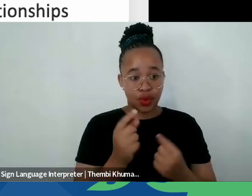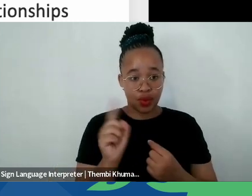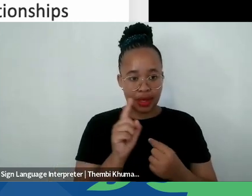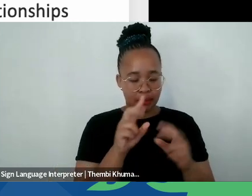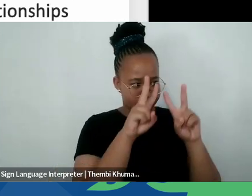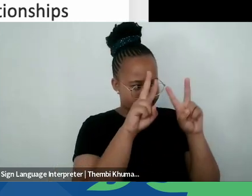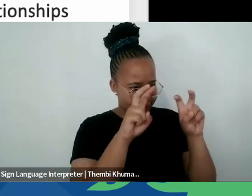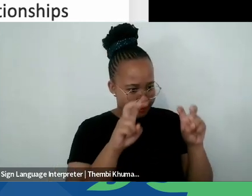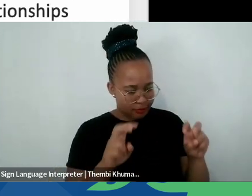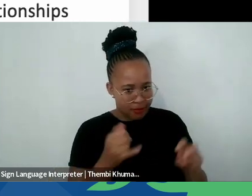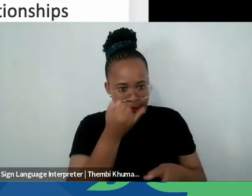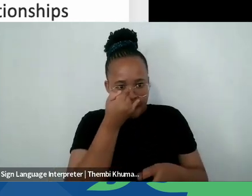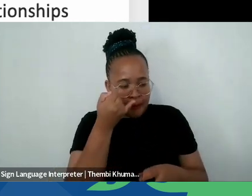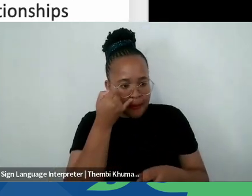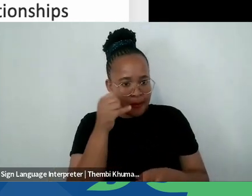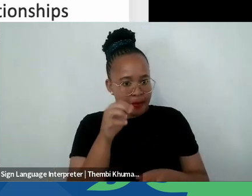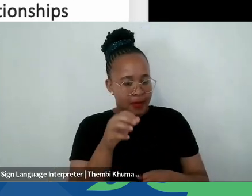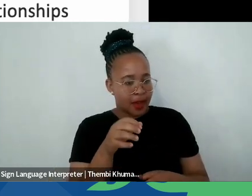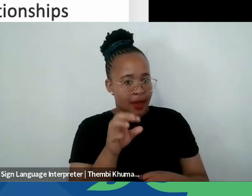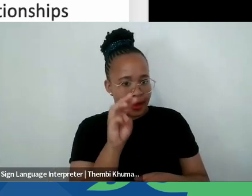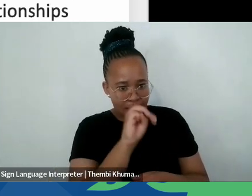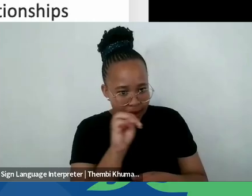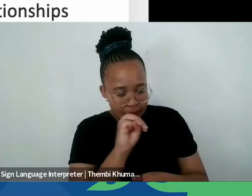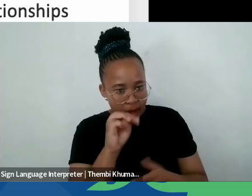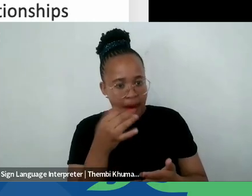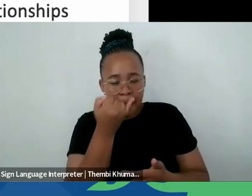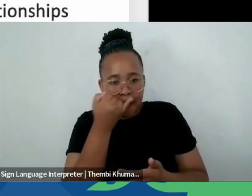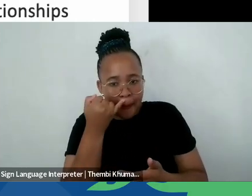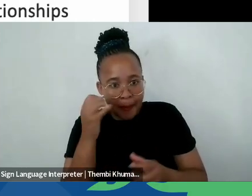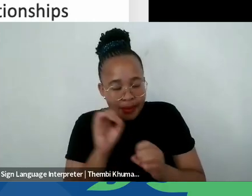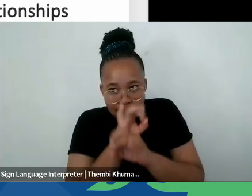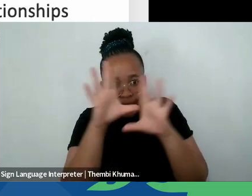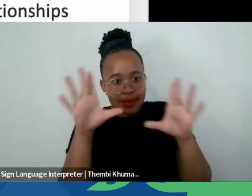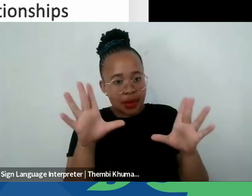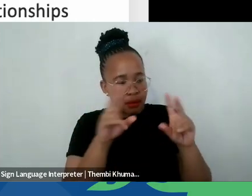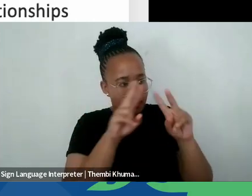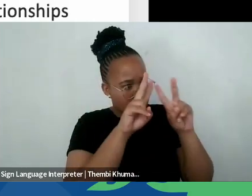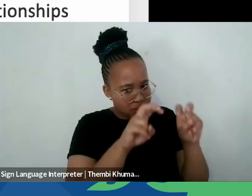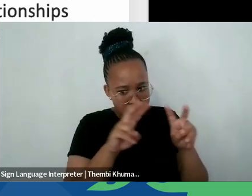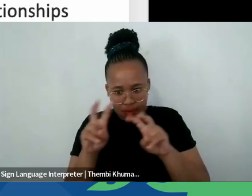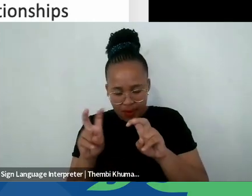that there was nothing poisonous or Ratax or ARTs in the crystal.